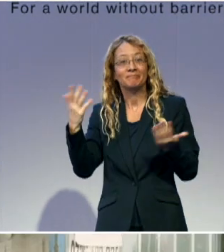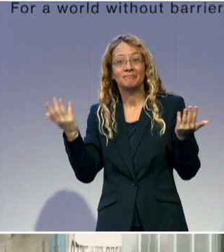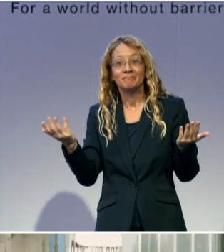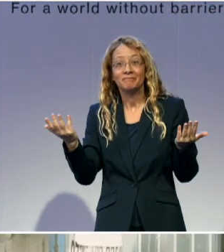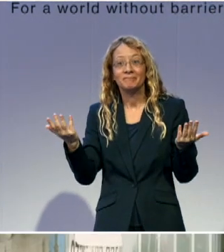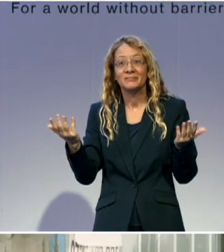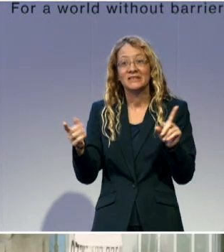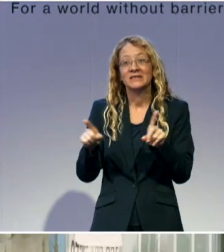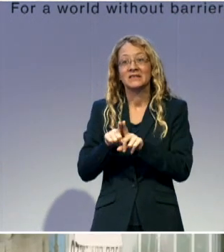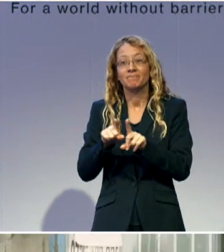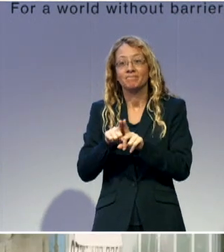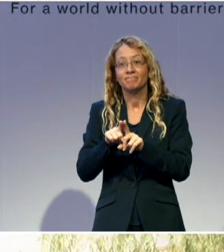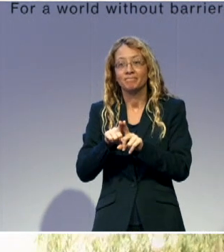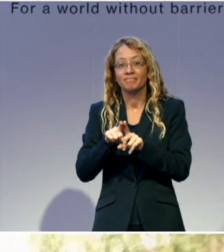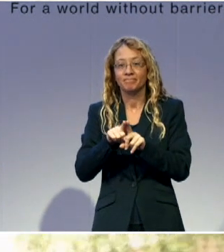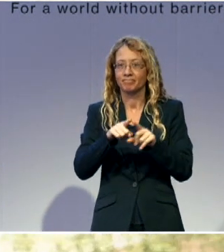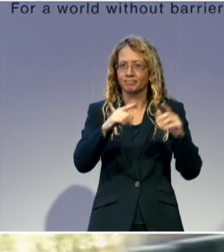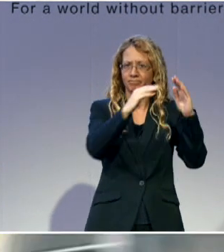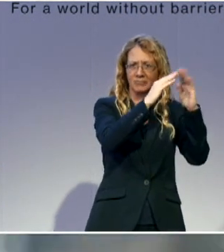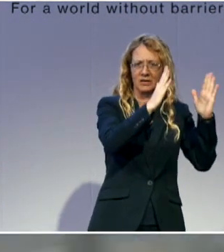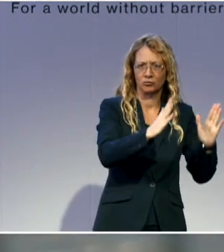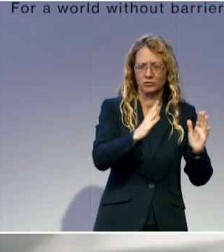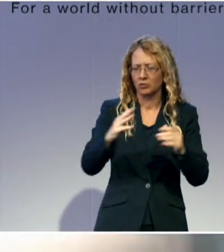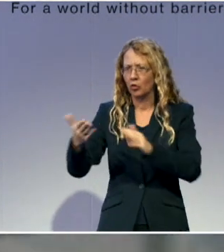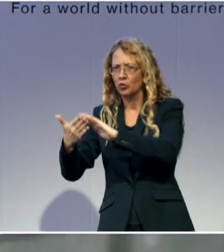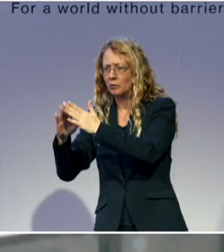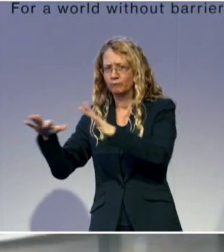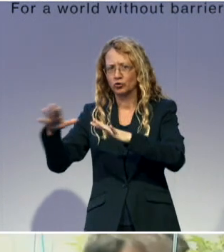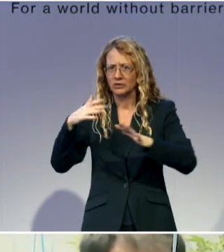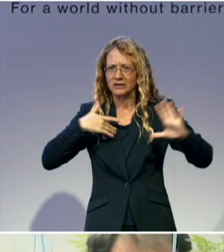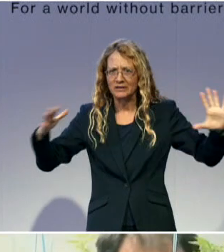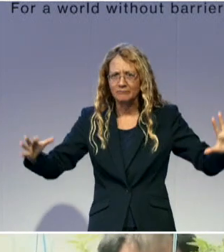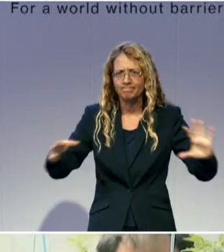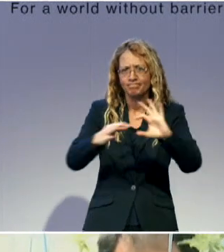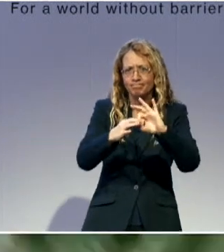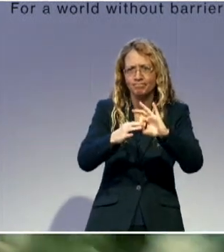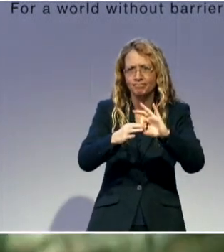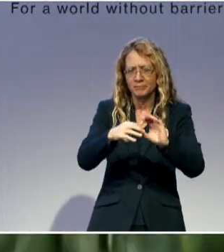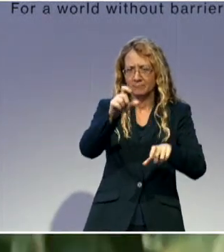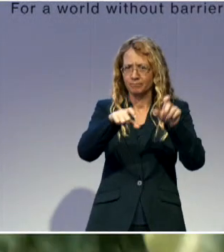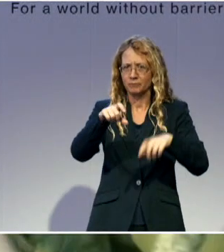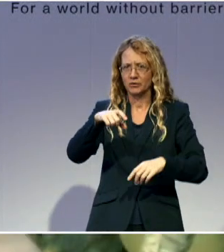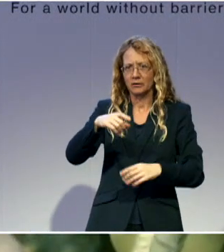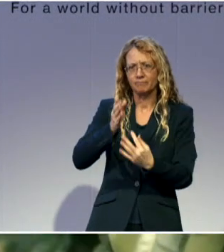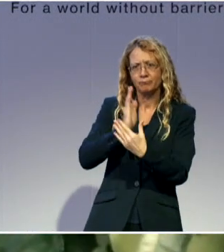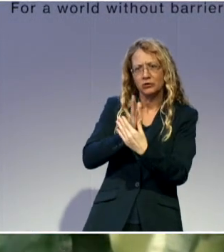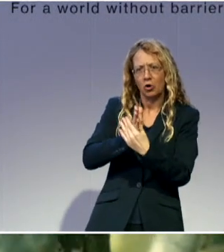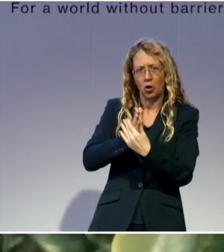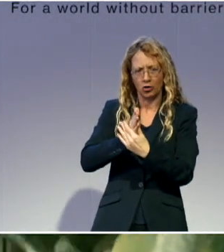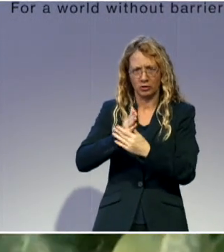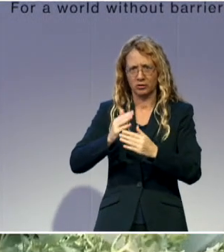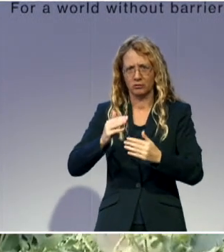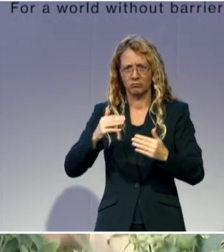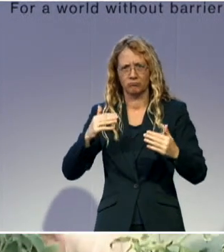between institutions and the community. Persons with psychosocial and intellectual disabilities live in one